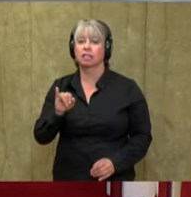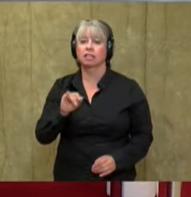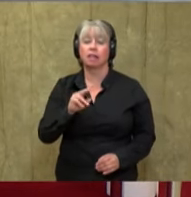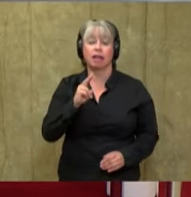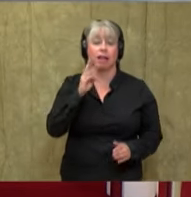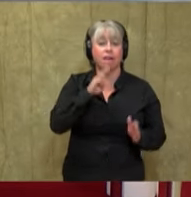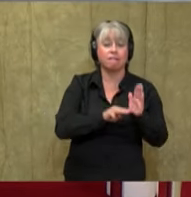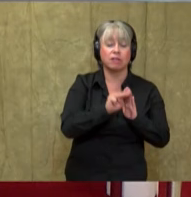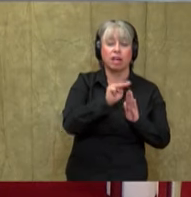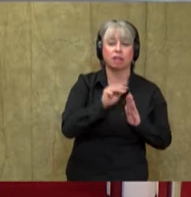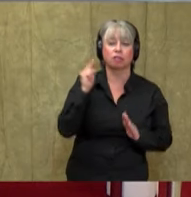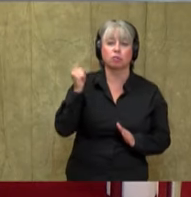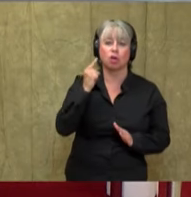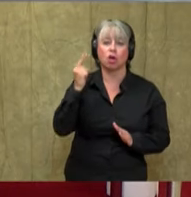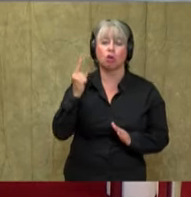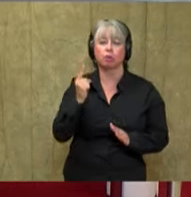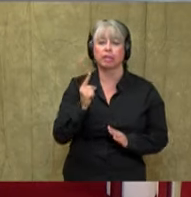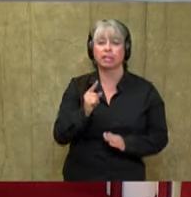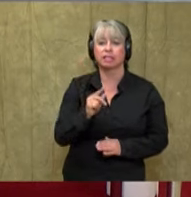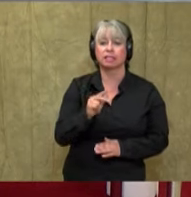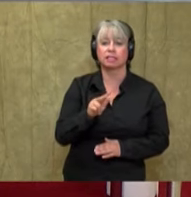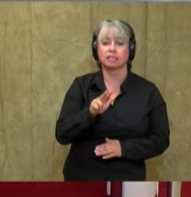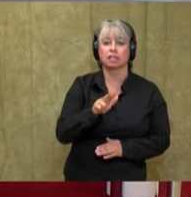units because there are 3